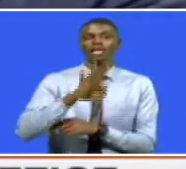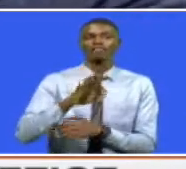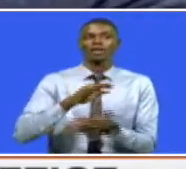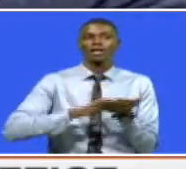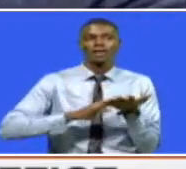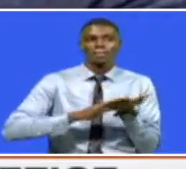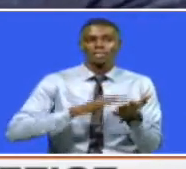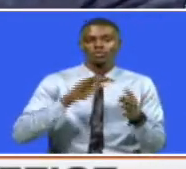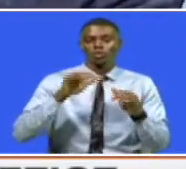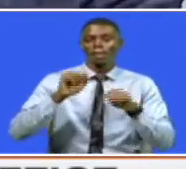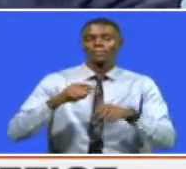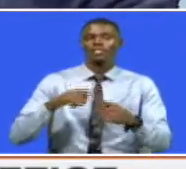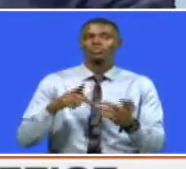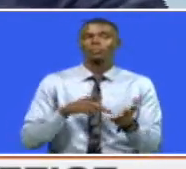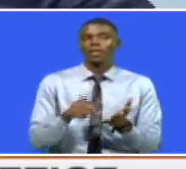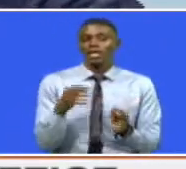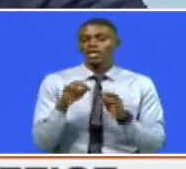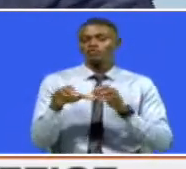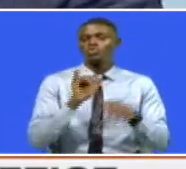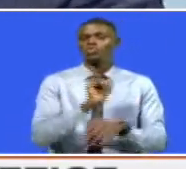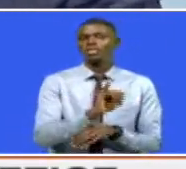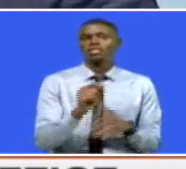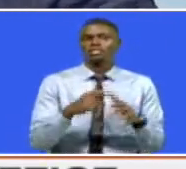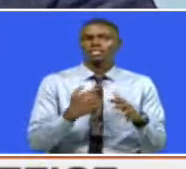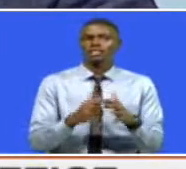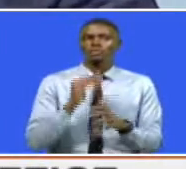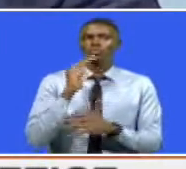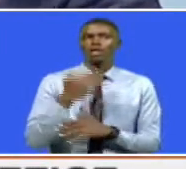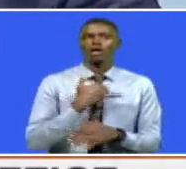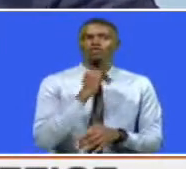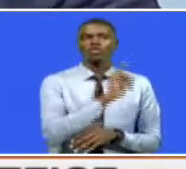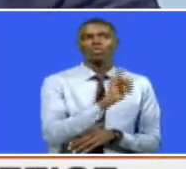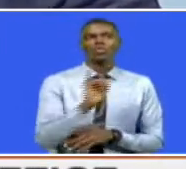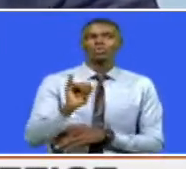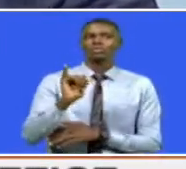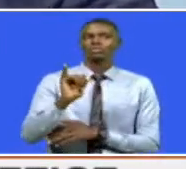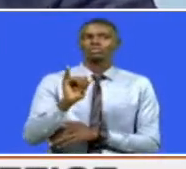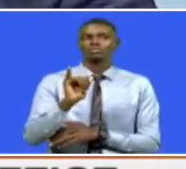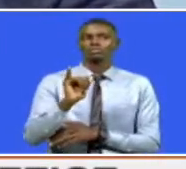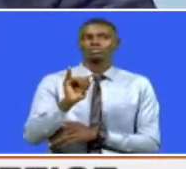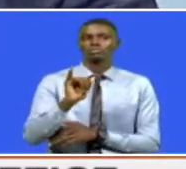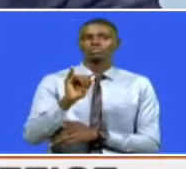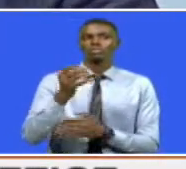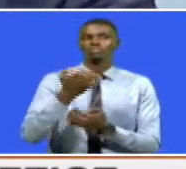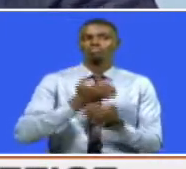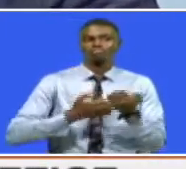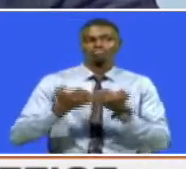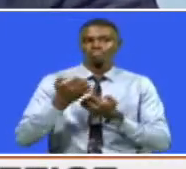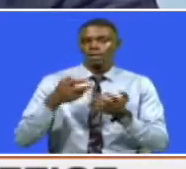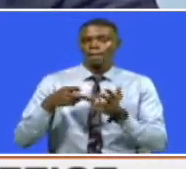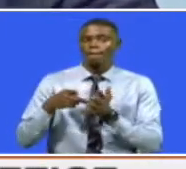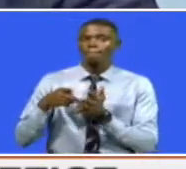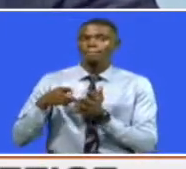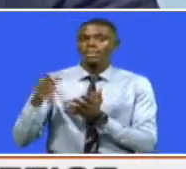on ability to pay. If we do that, then we will have those who are at the upper echelons of the economic pyramid paying